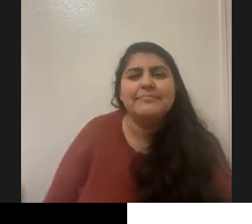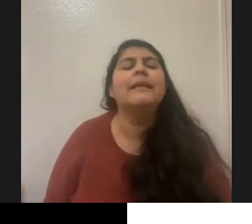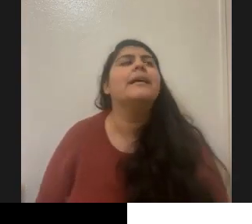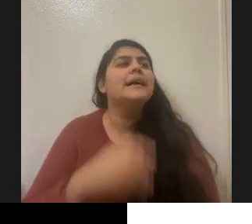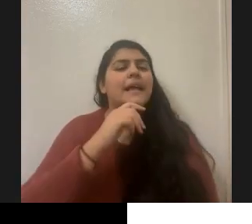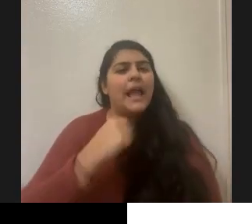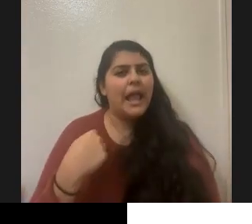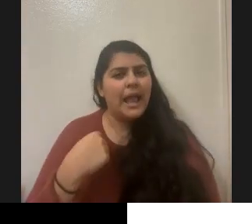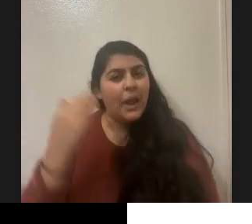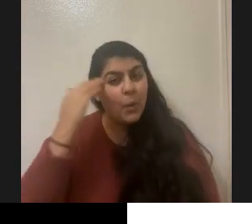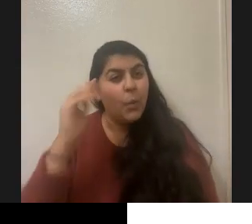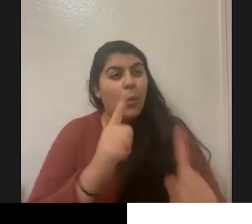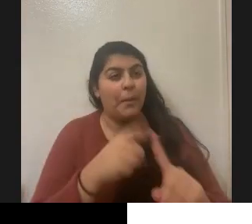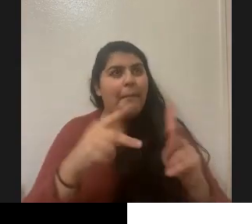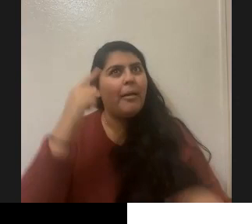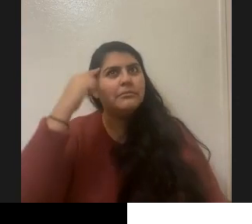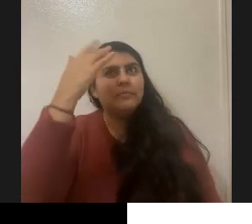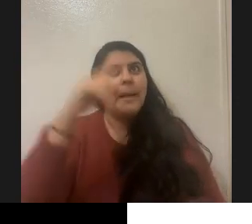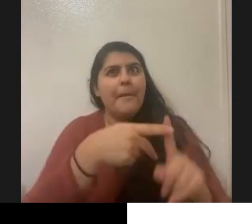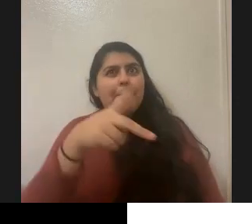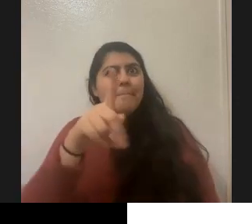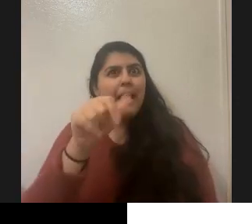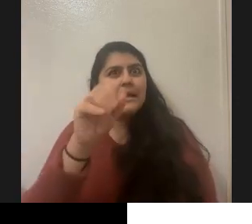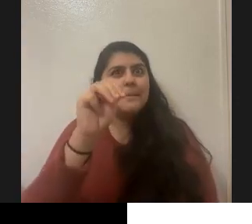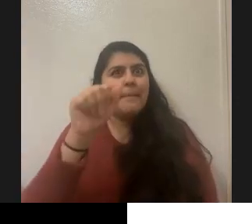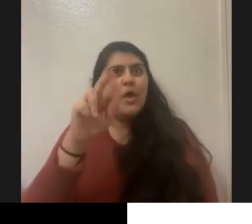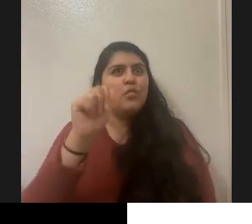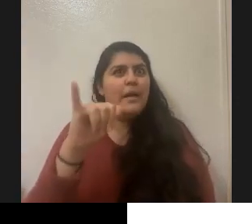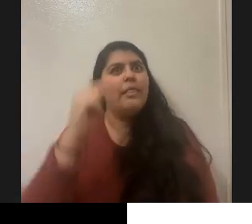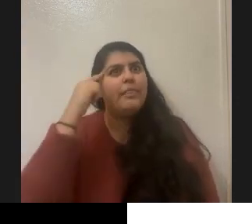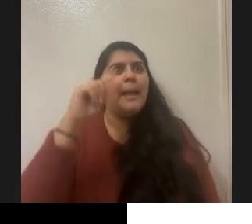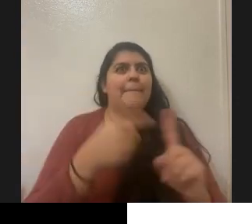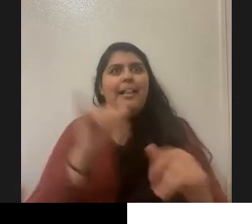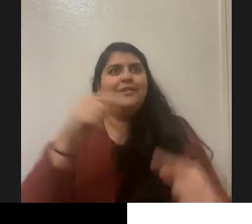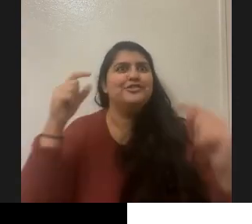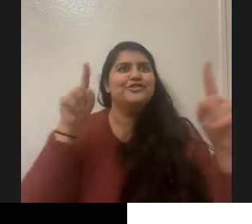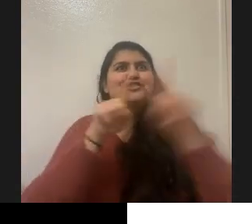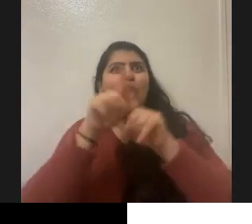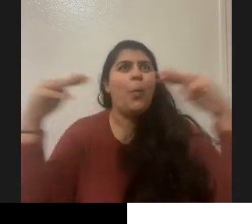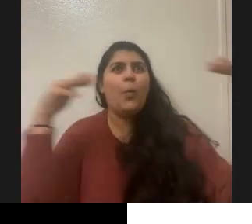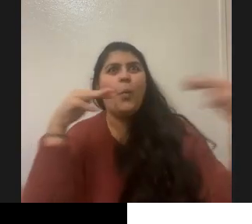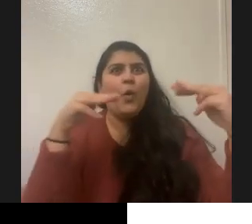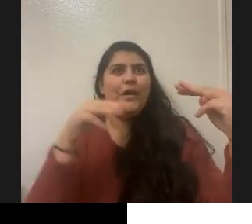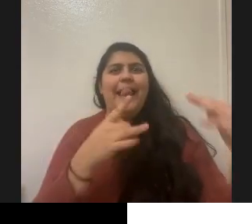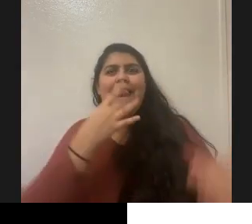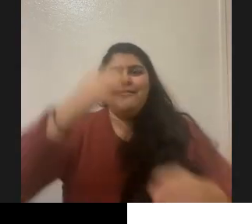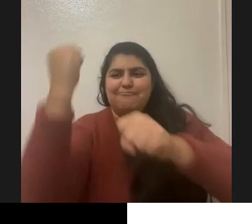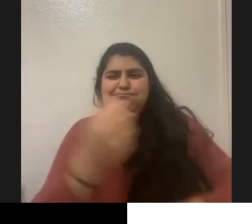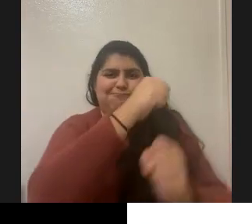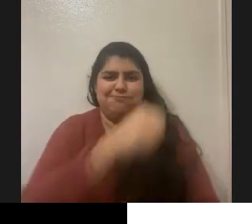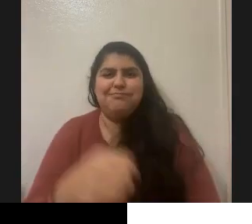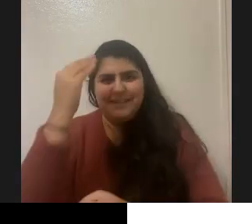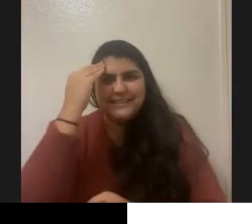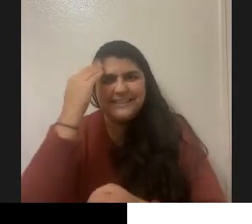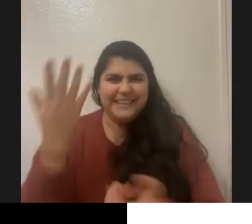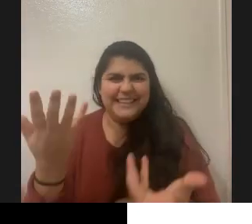I think a lot of people, when they think of plasma rays, they think of like kind of like in Star Wars, like the lightsabers, or you got your like pew